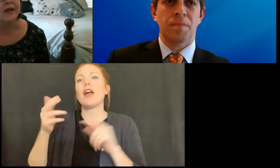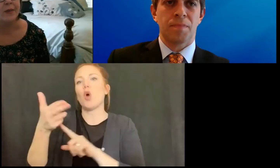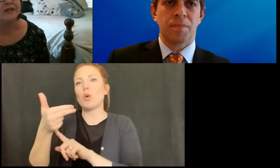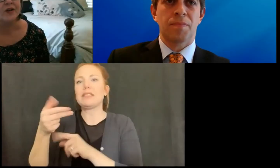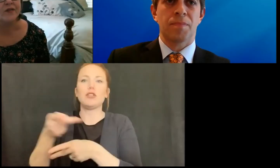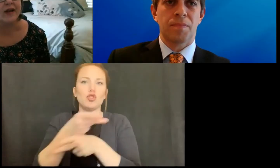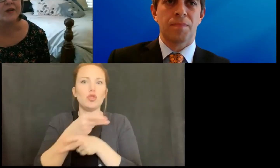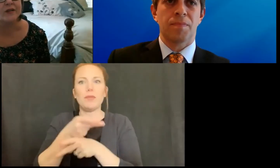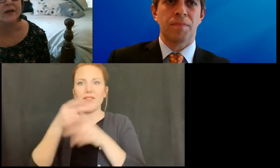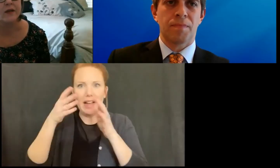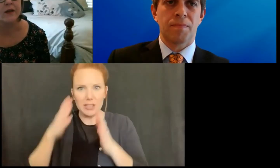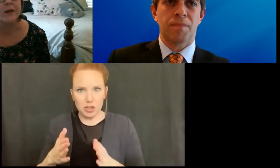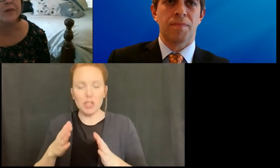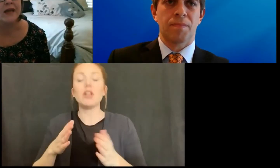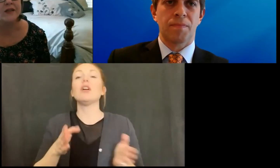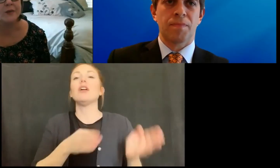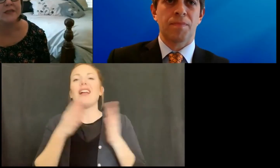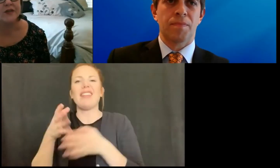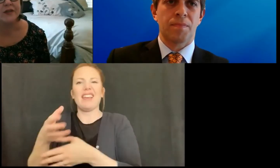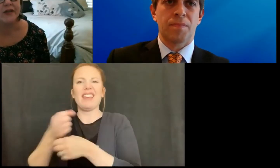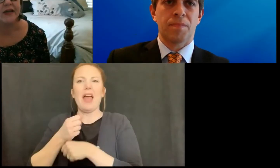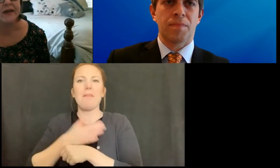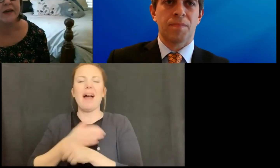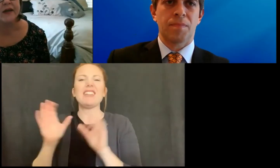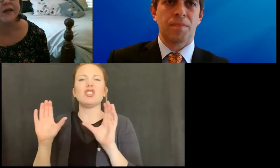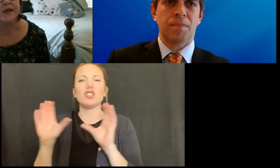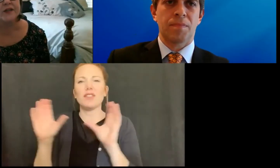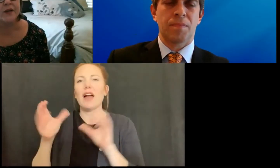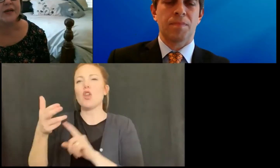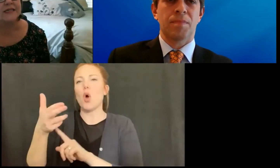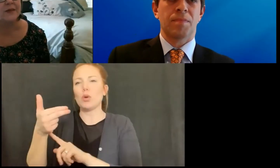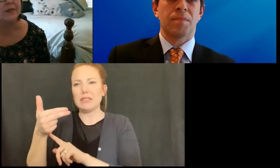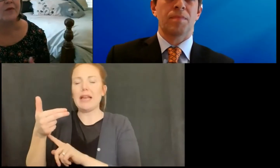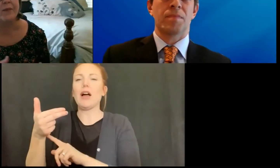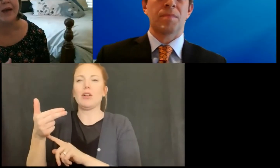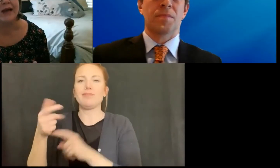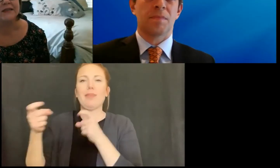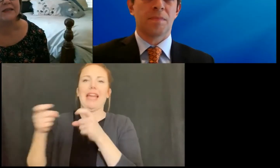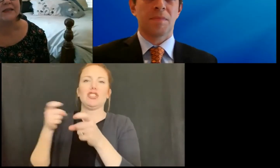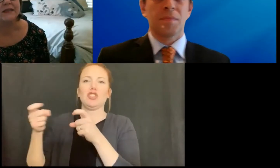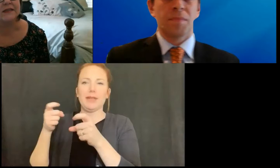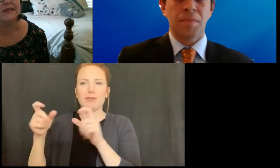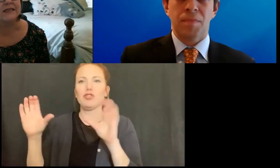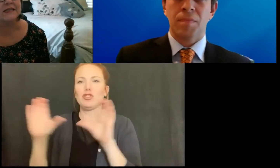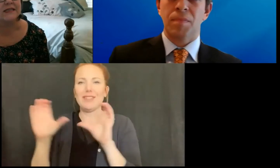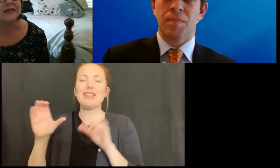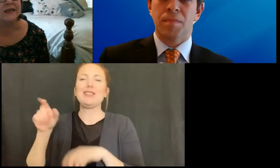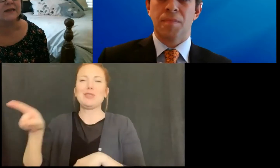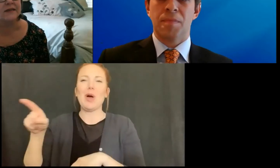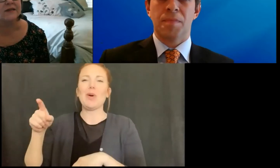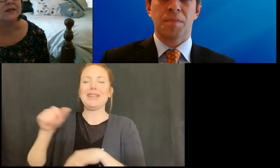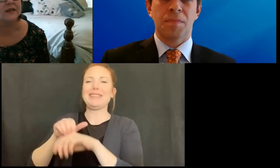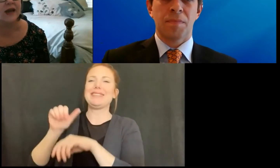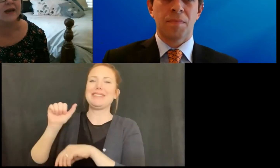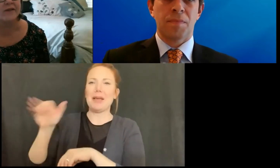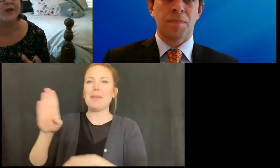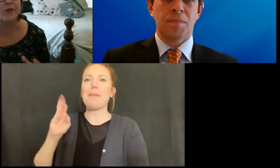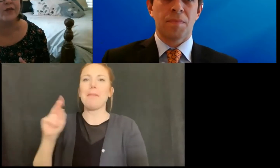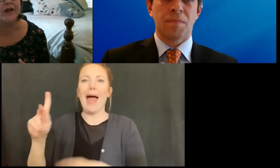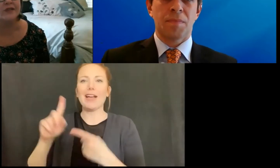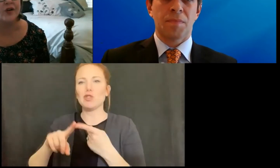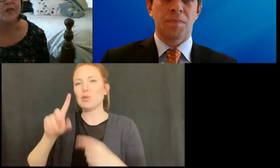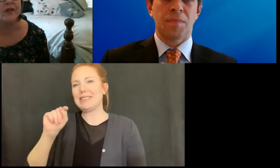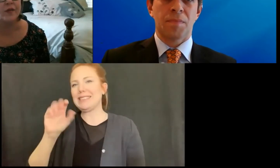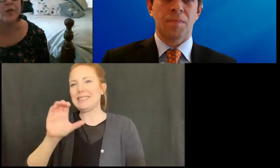and then get my certified hotel management certificate. So he sent me right back to TCC to kind of get